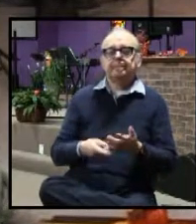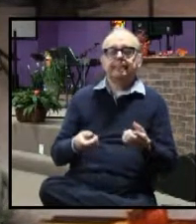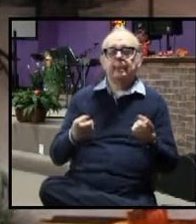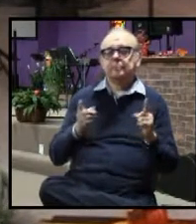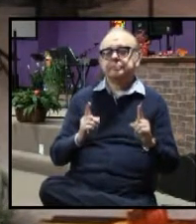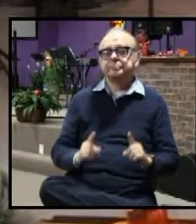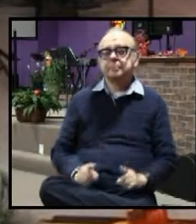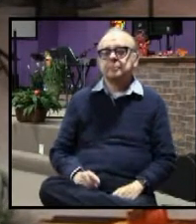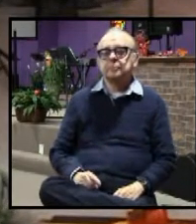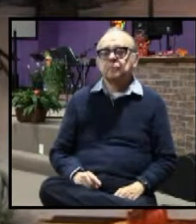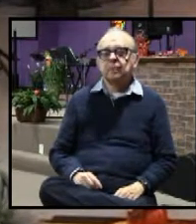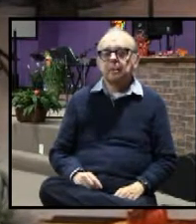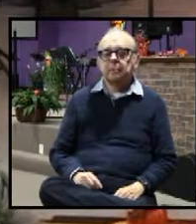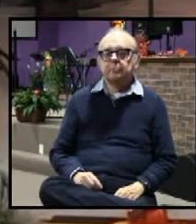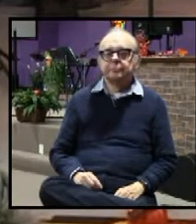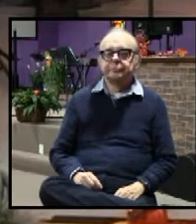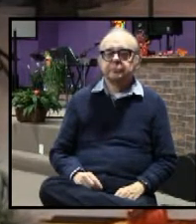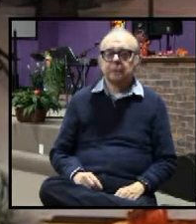what ended up happening was